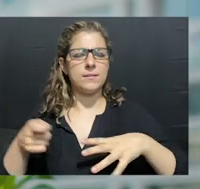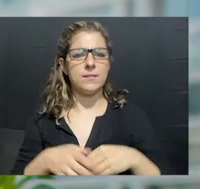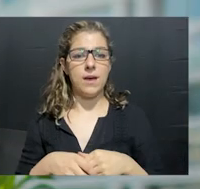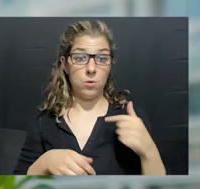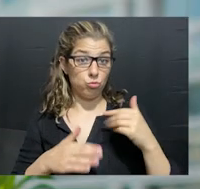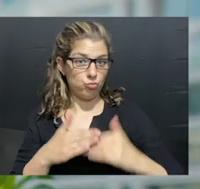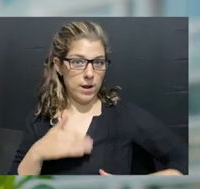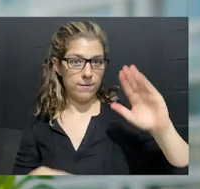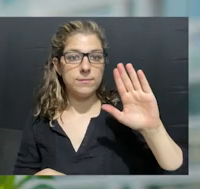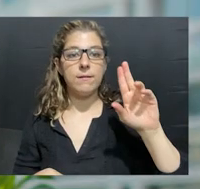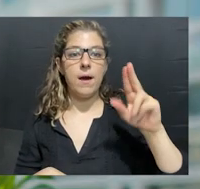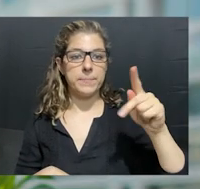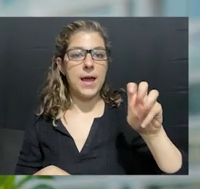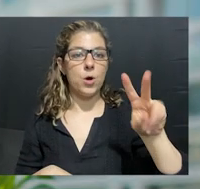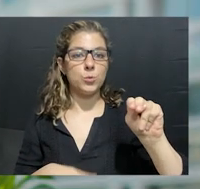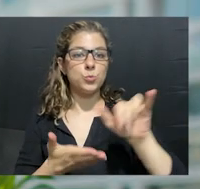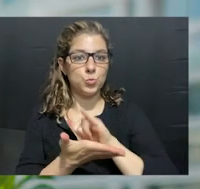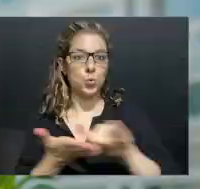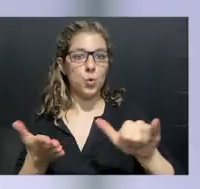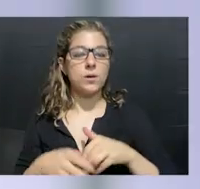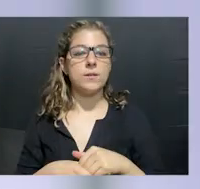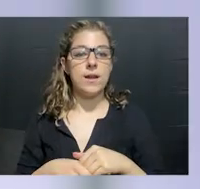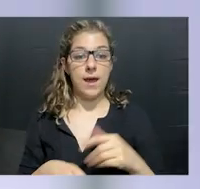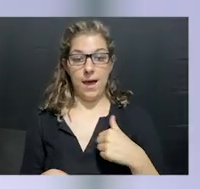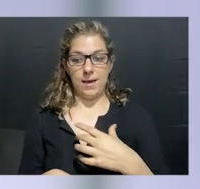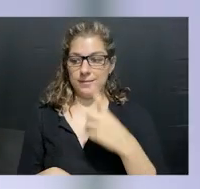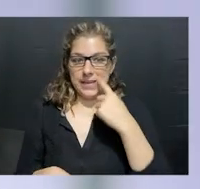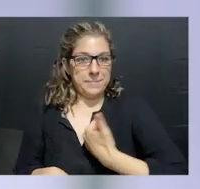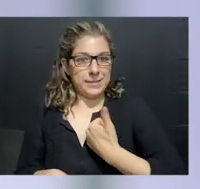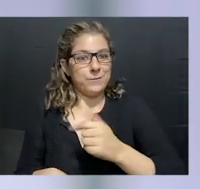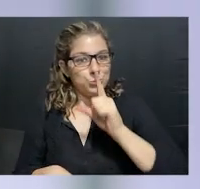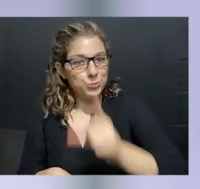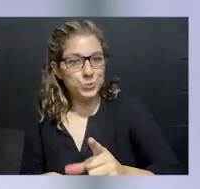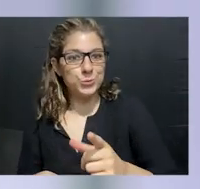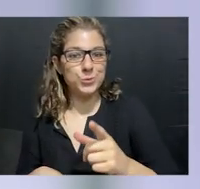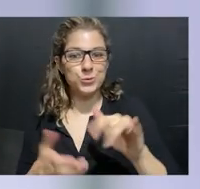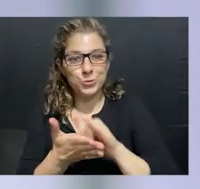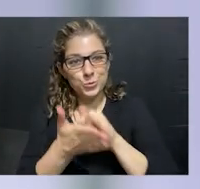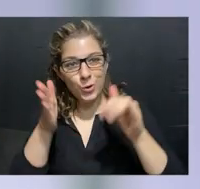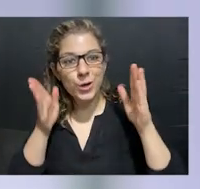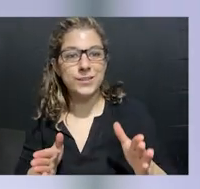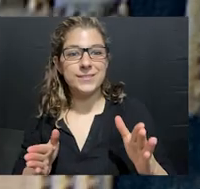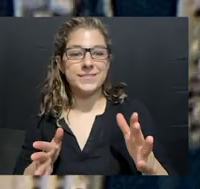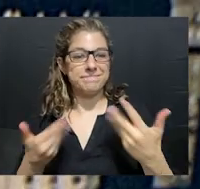was raised uptown in New York, and I like to think of myself as a true New York